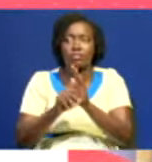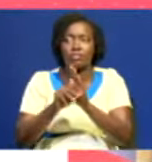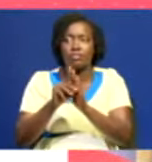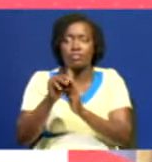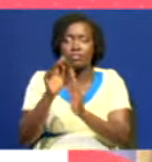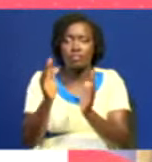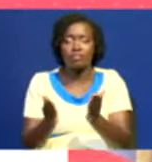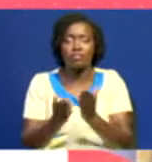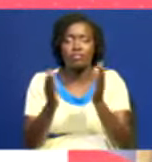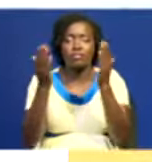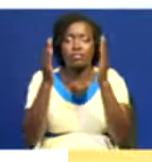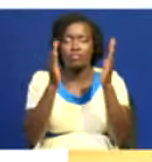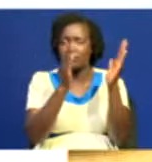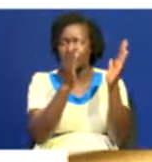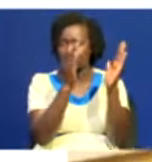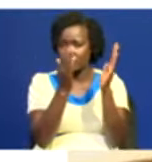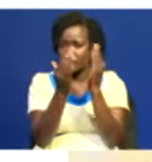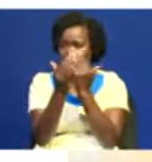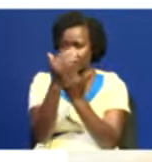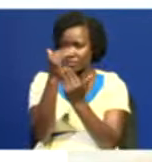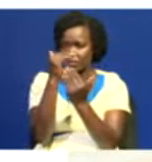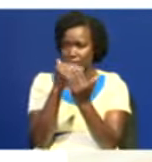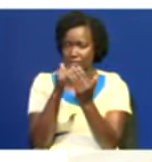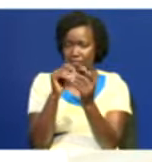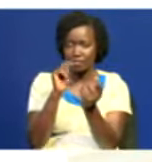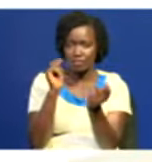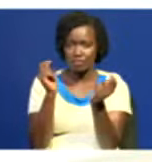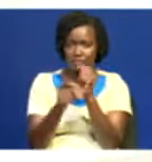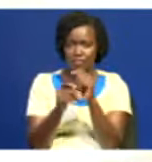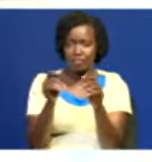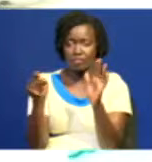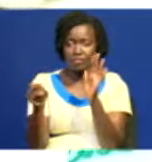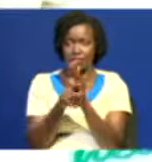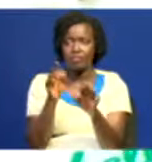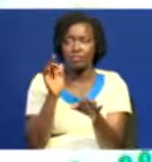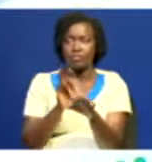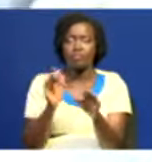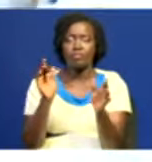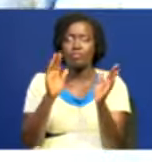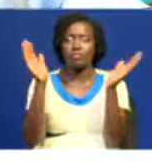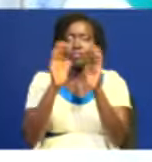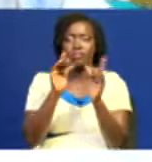promote forest cover and reverse the adverse effects of climate change.